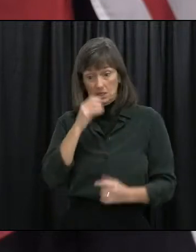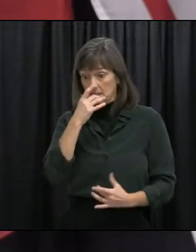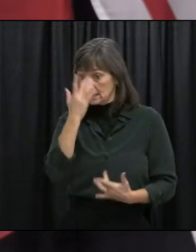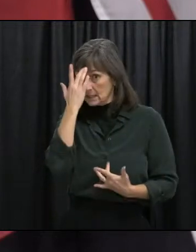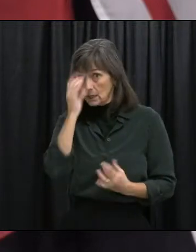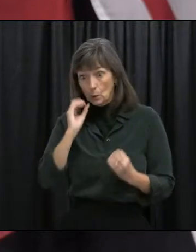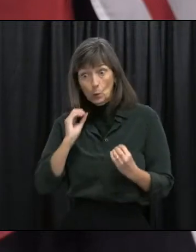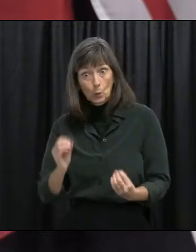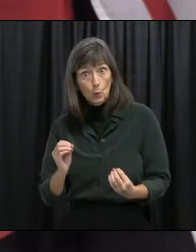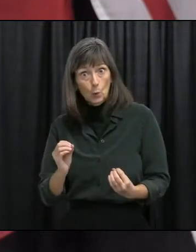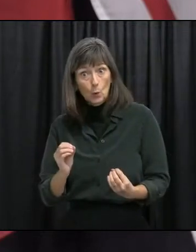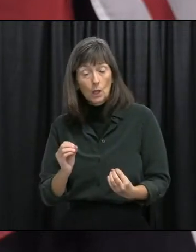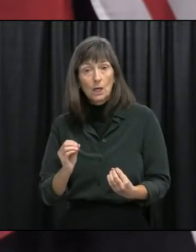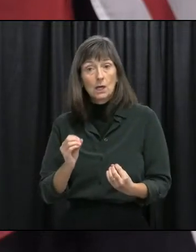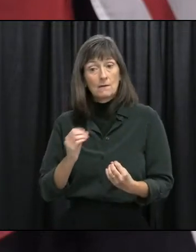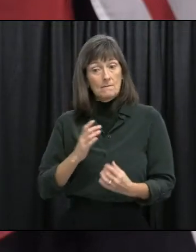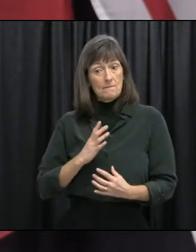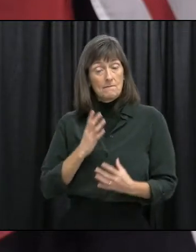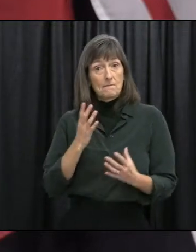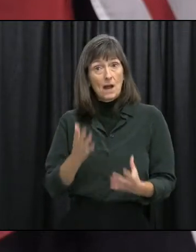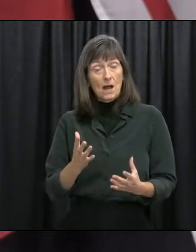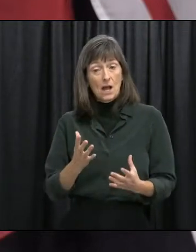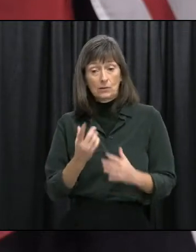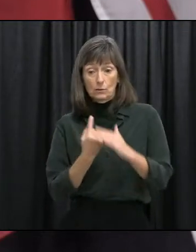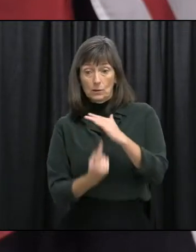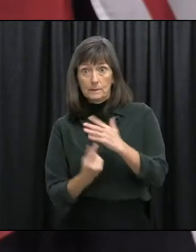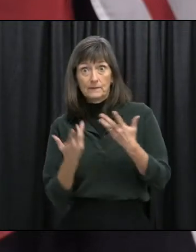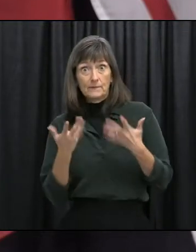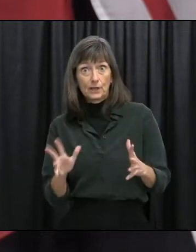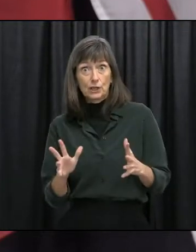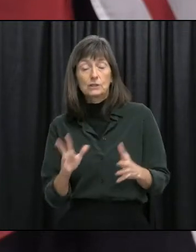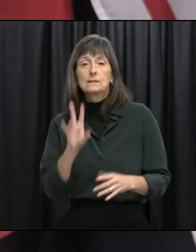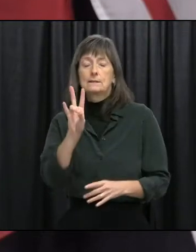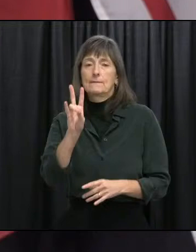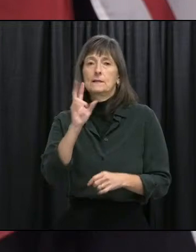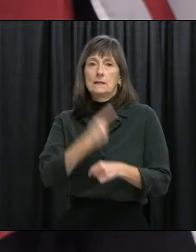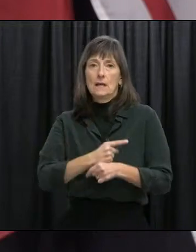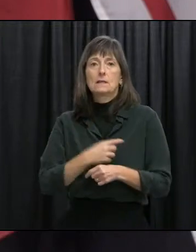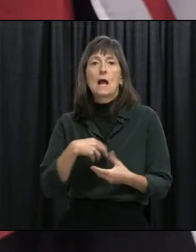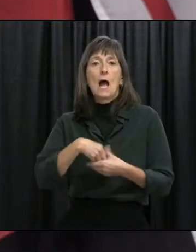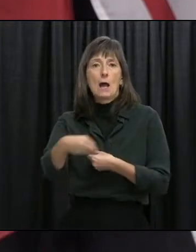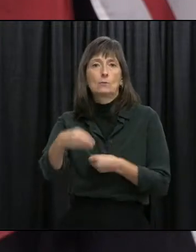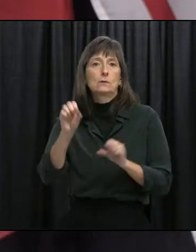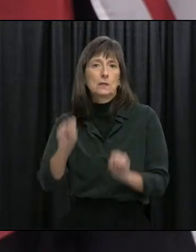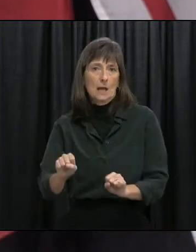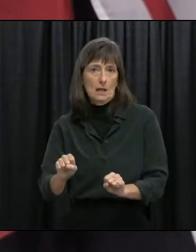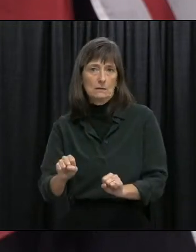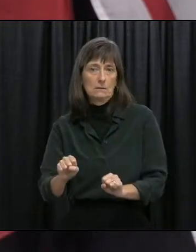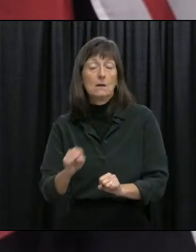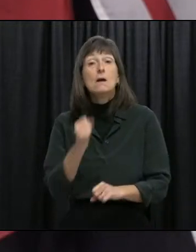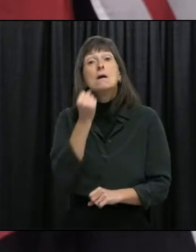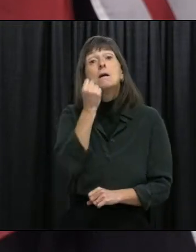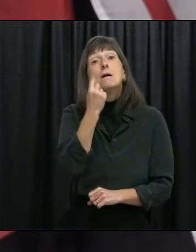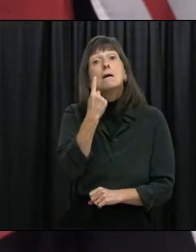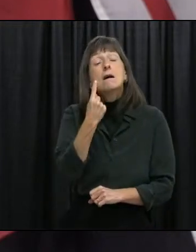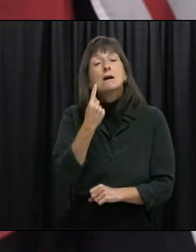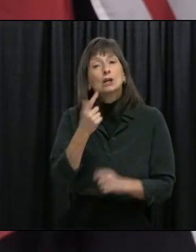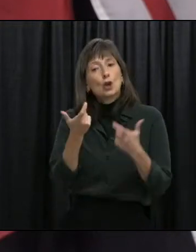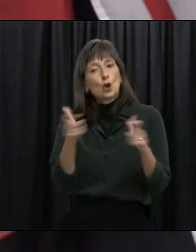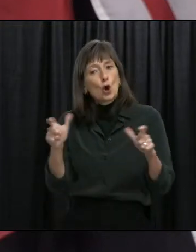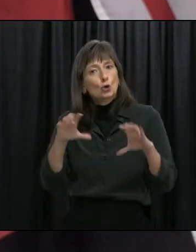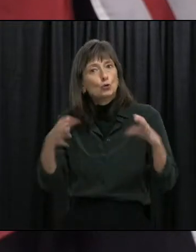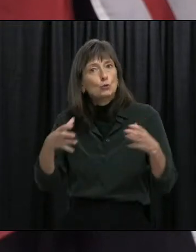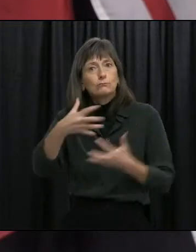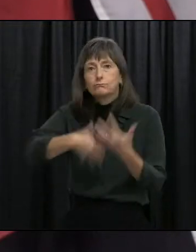they are free to go. They should avoid large gatherings and prolonged contact